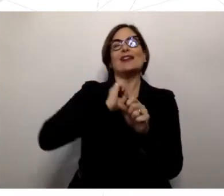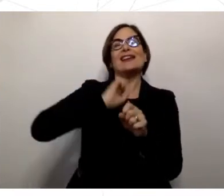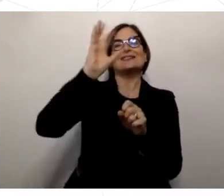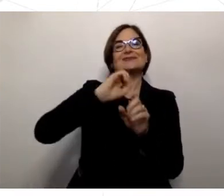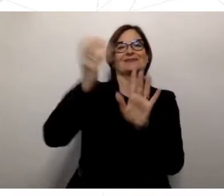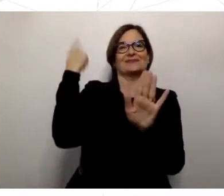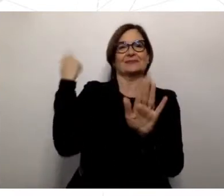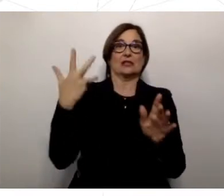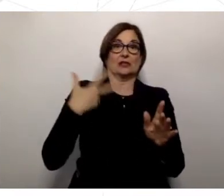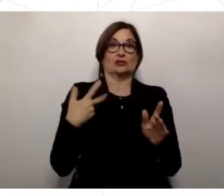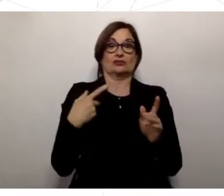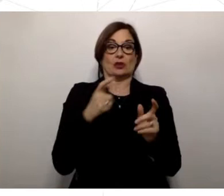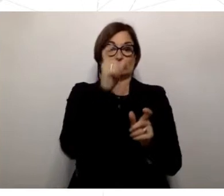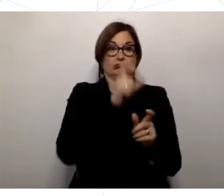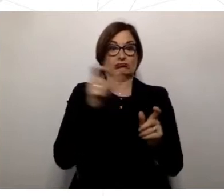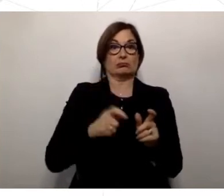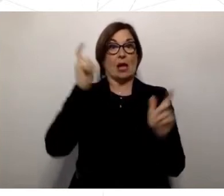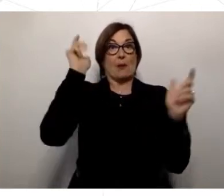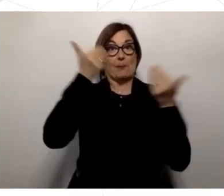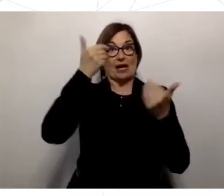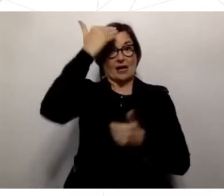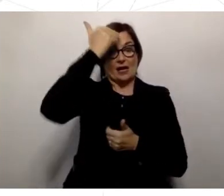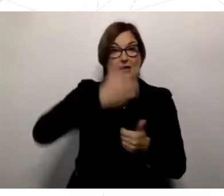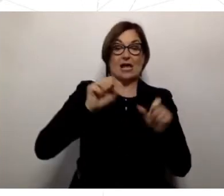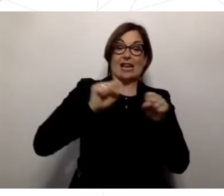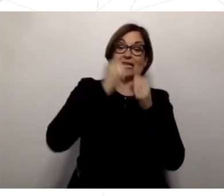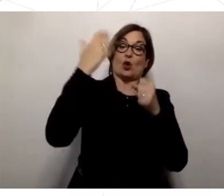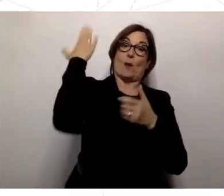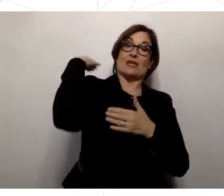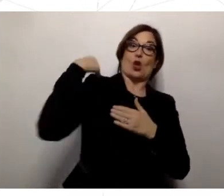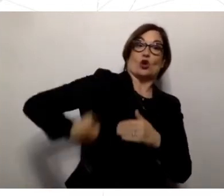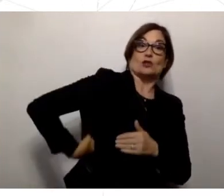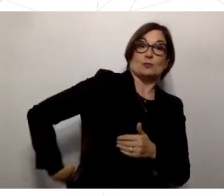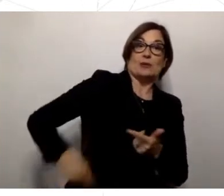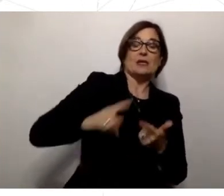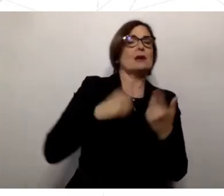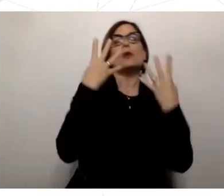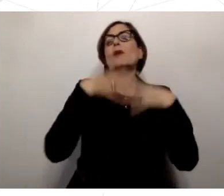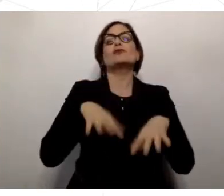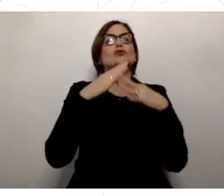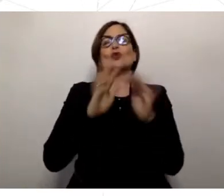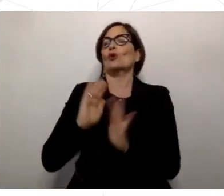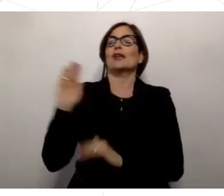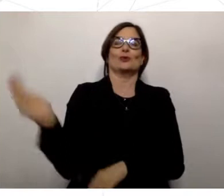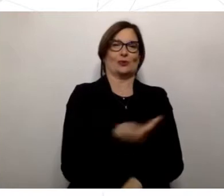have individuals with cerebral palsy, spinal cord injuries. It runs the gamut.